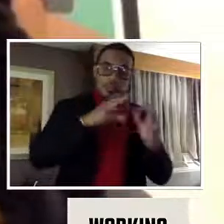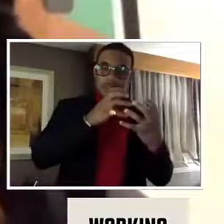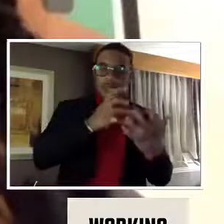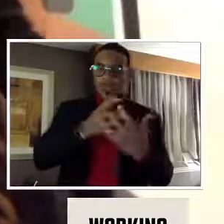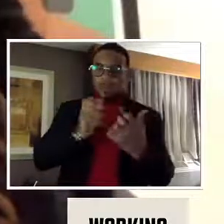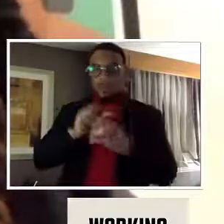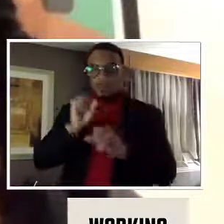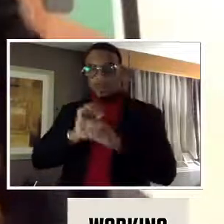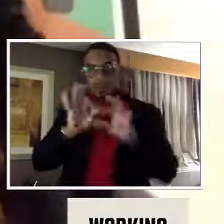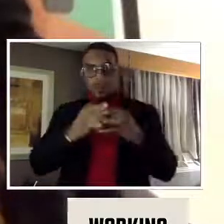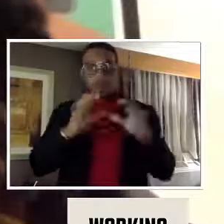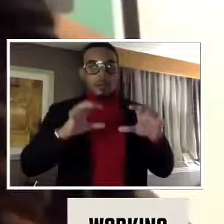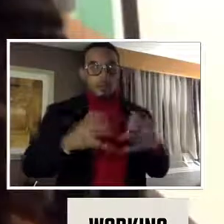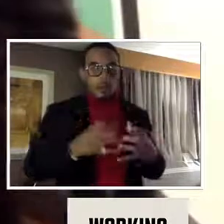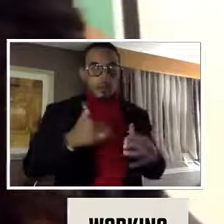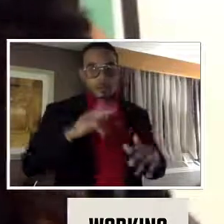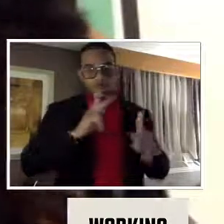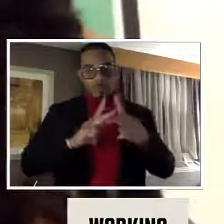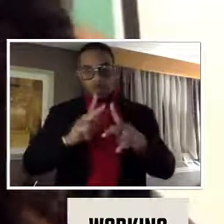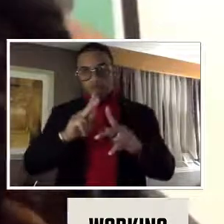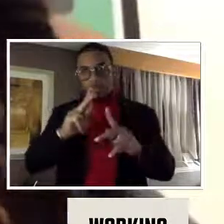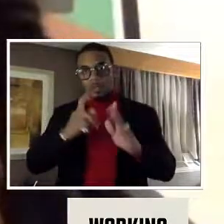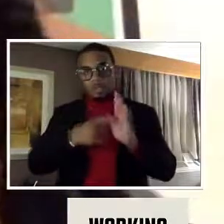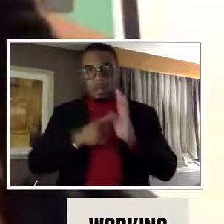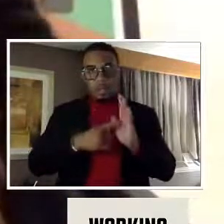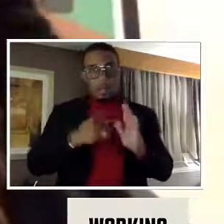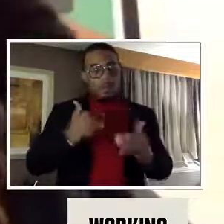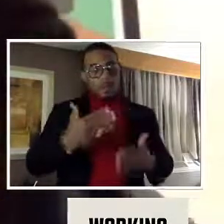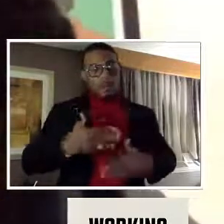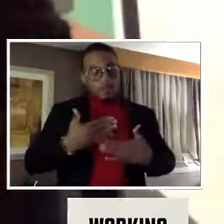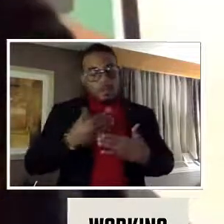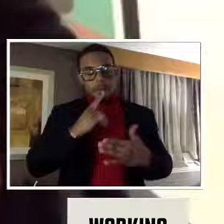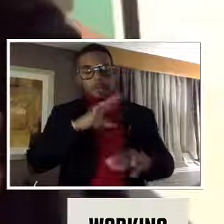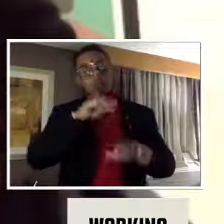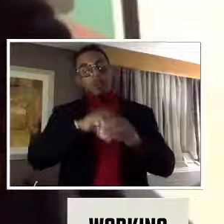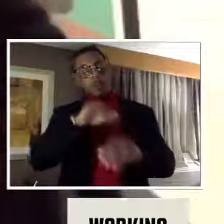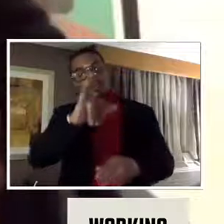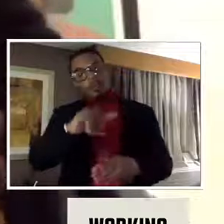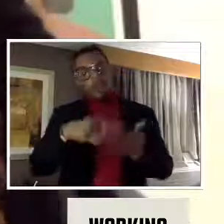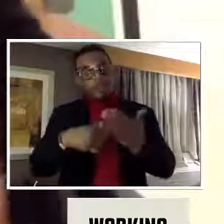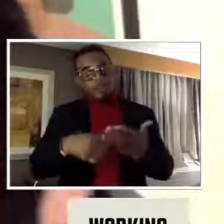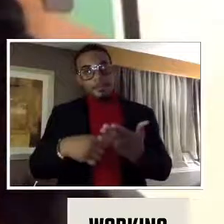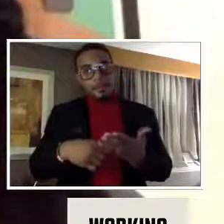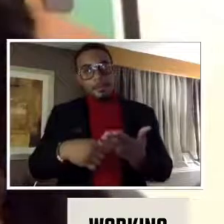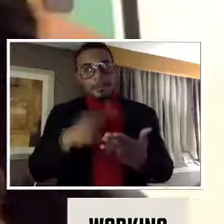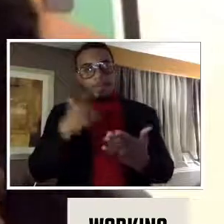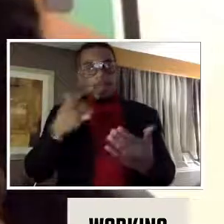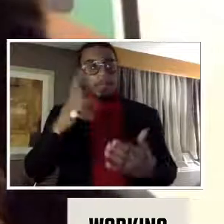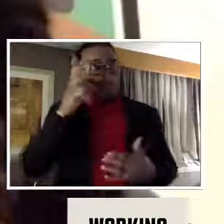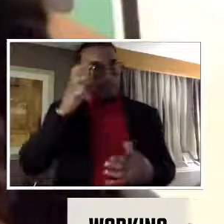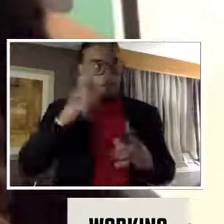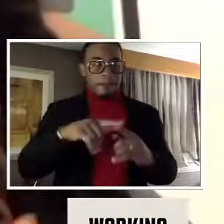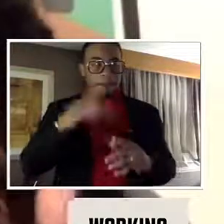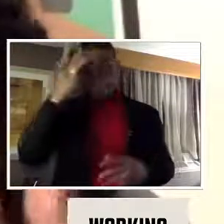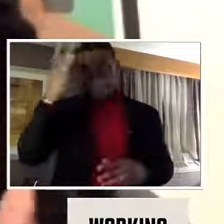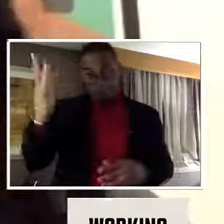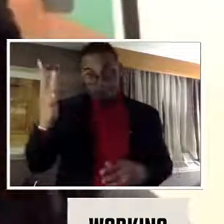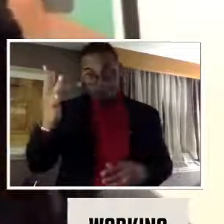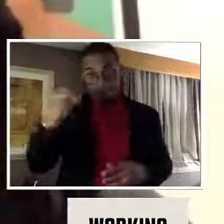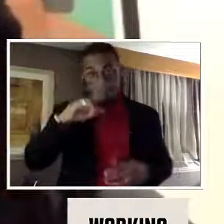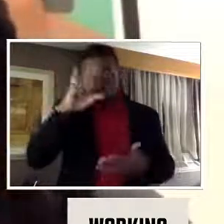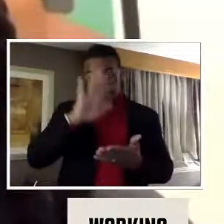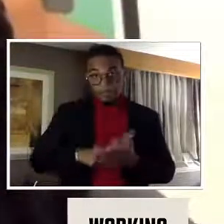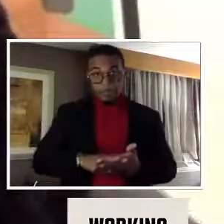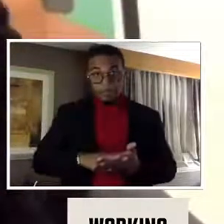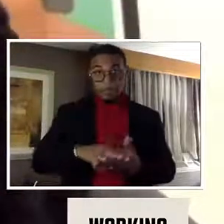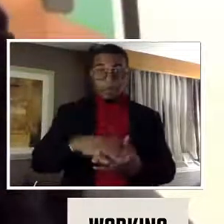with the Working Families Party and this People's Charter. I'm so grateful to be a part of this conversation and just listen to the brilliance. I